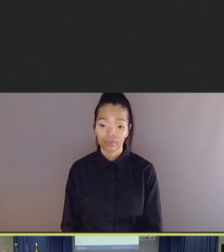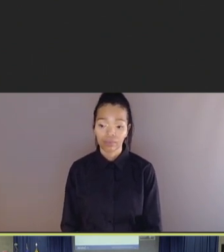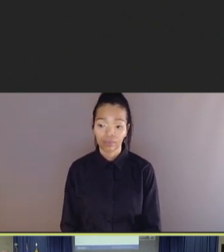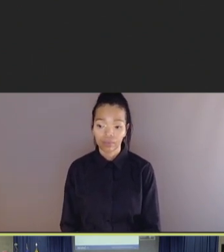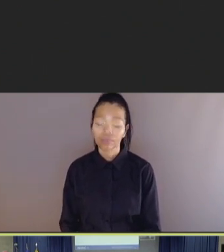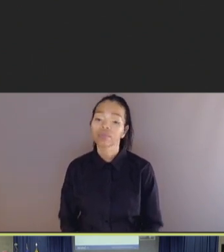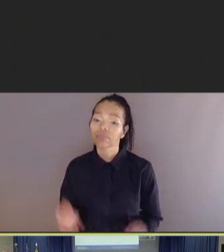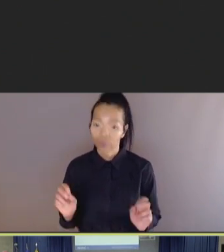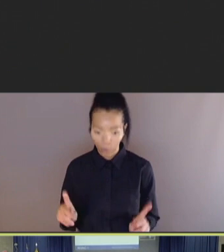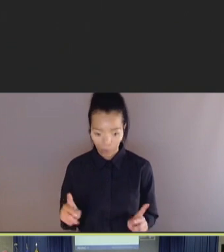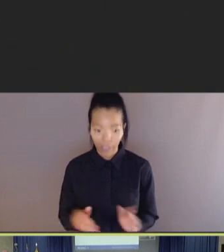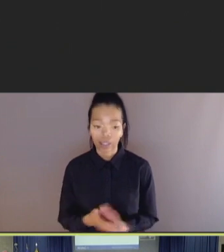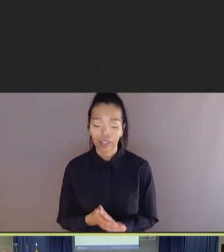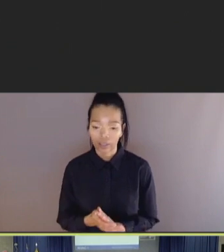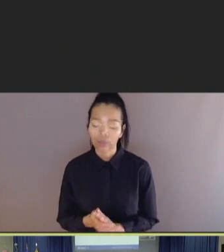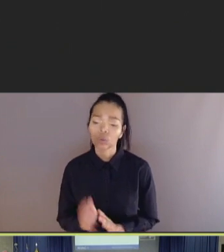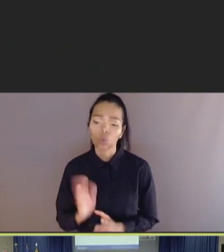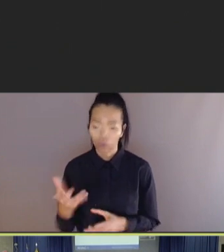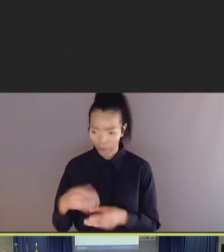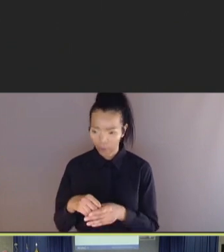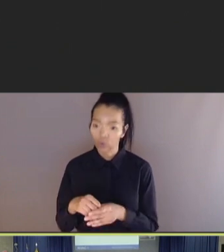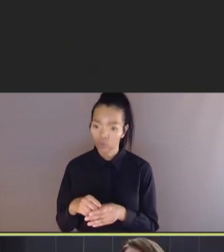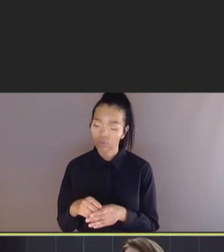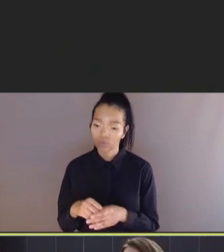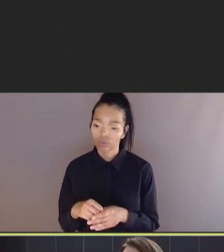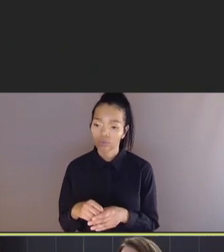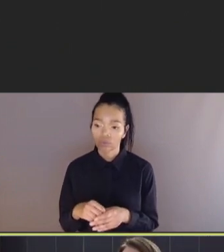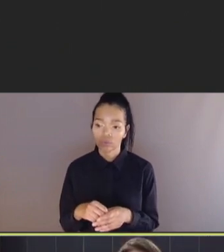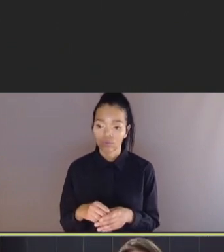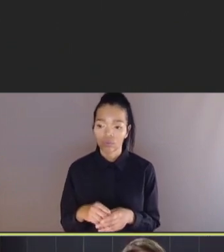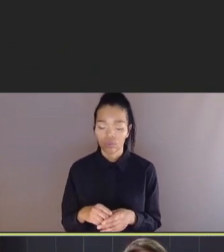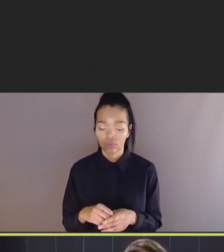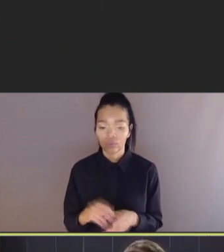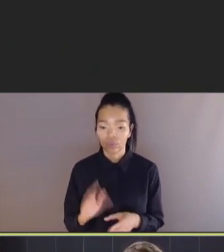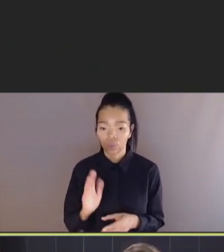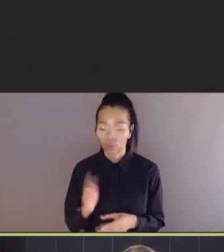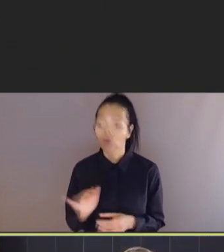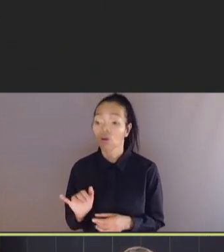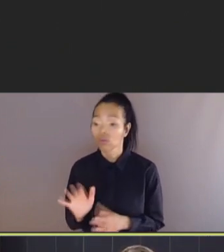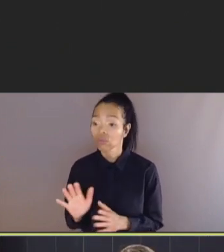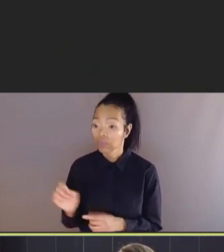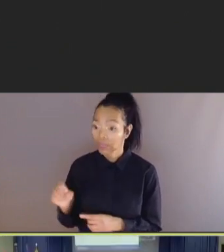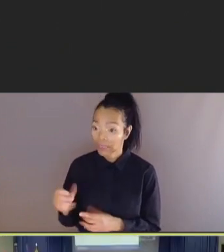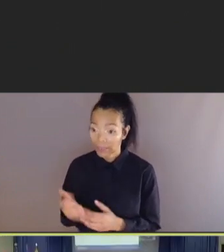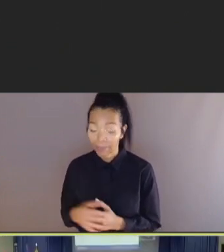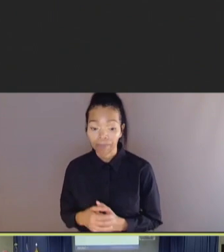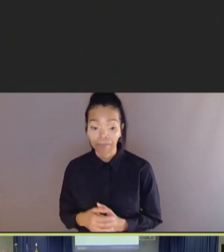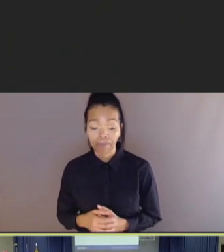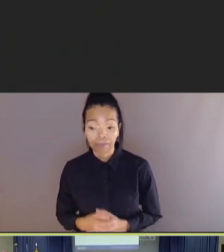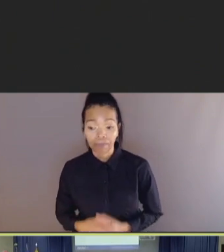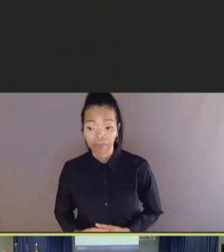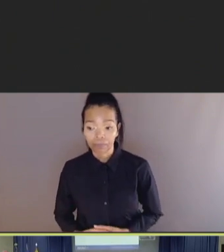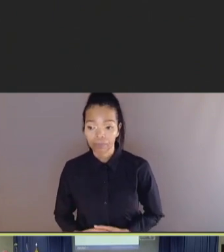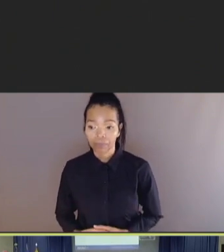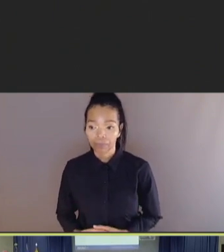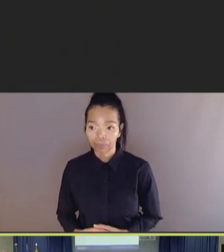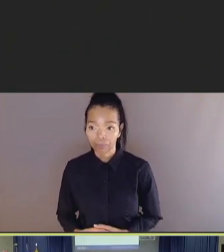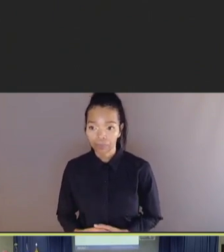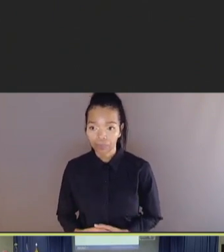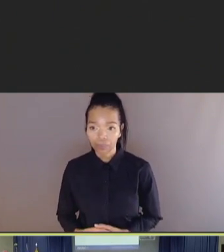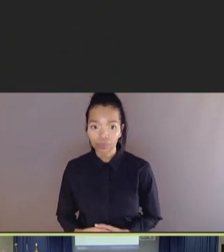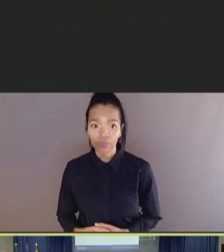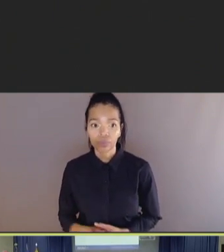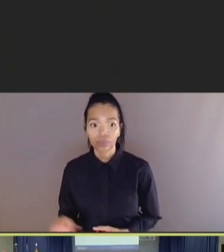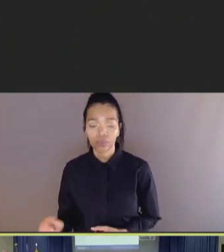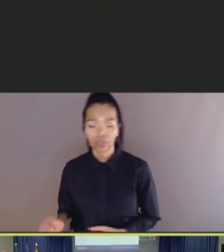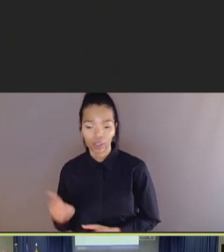Okay, so we'll include that and we can, go ahead. Andrew, please. So I'd have to think about that language a little bit more, but I